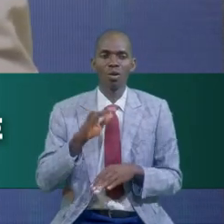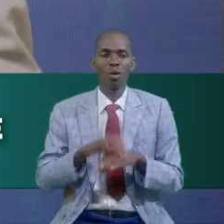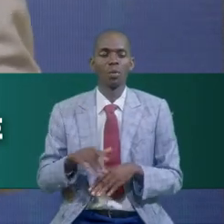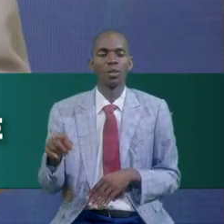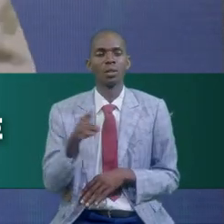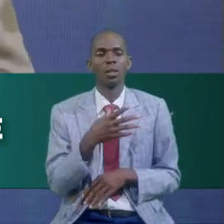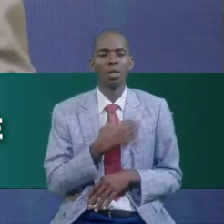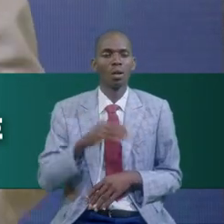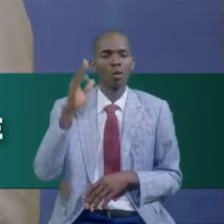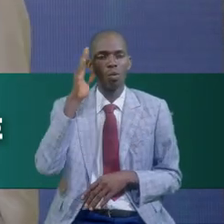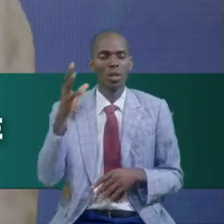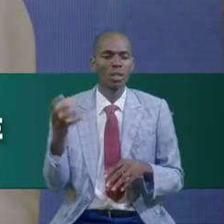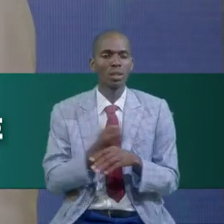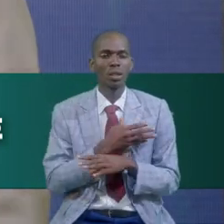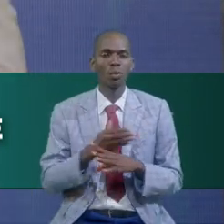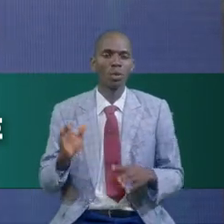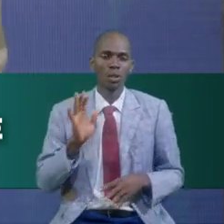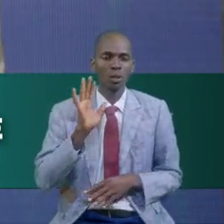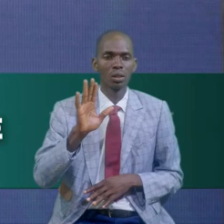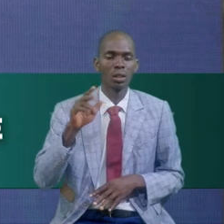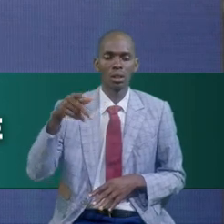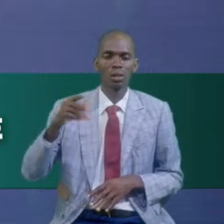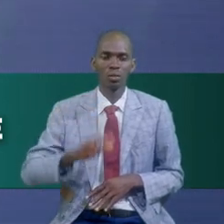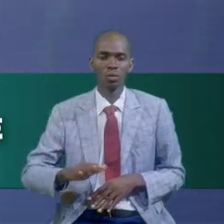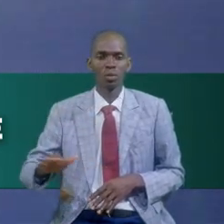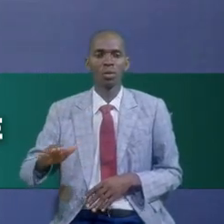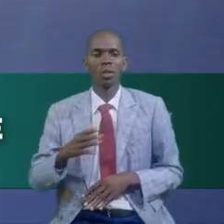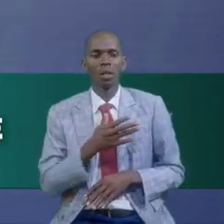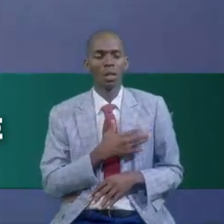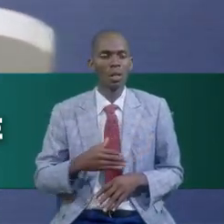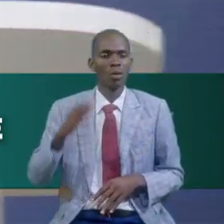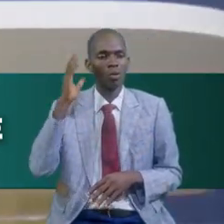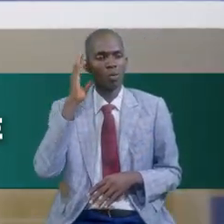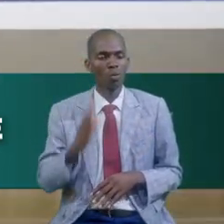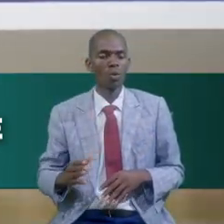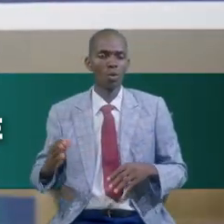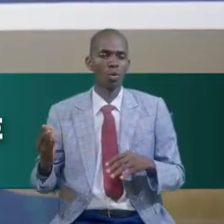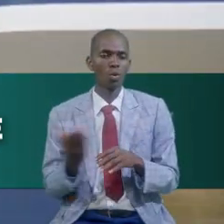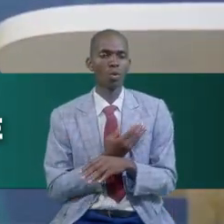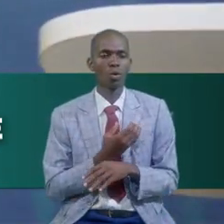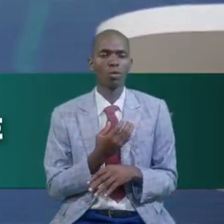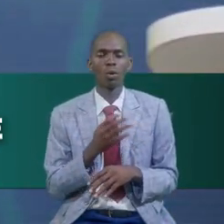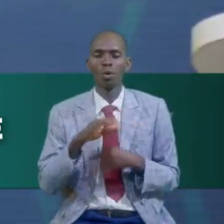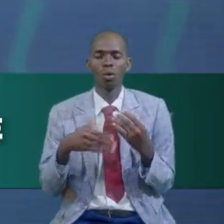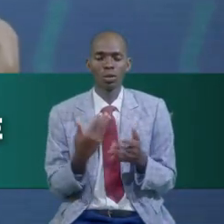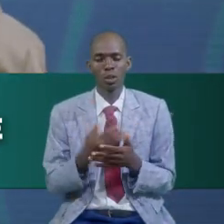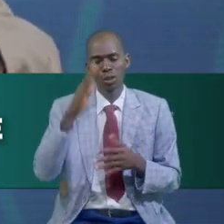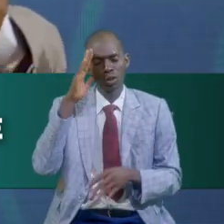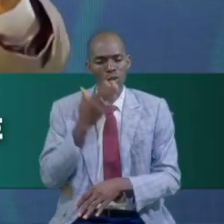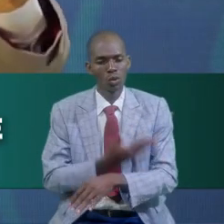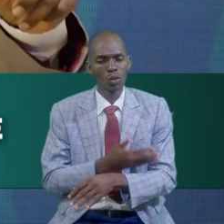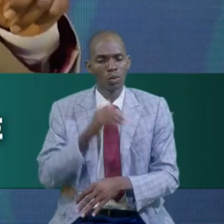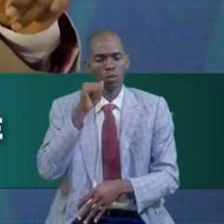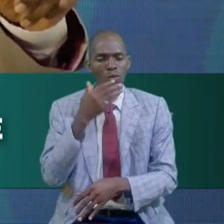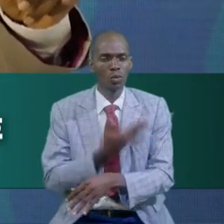will take away thy posterity, all the things of the sons or daughters that came